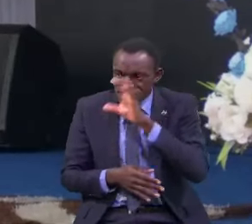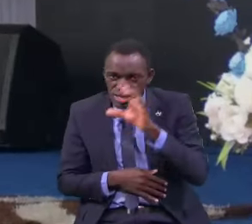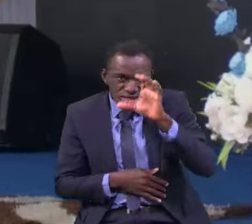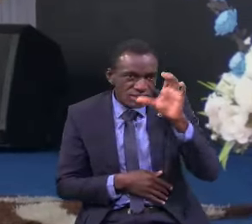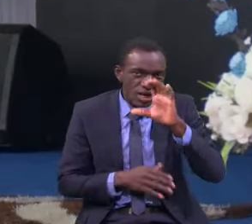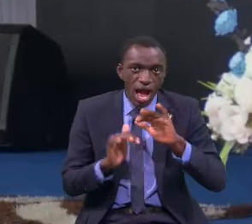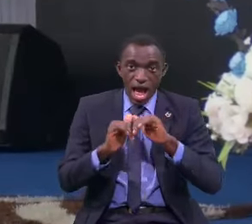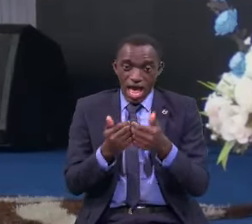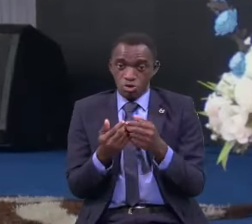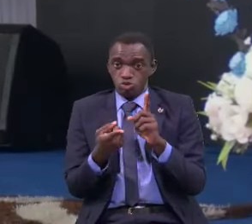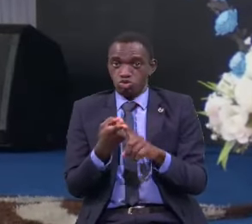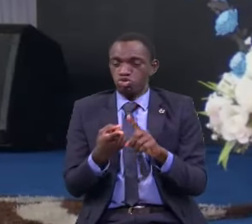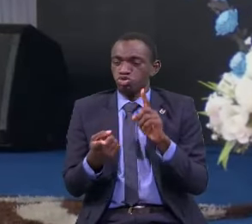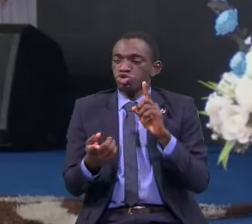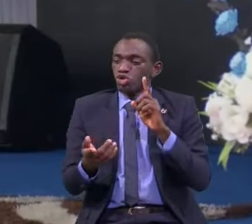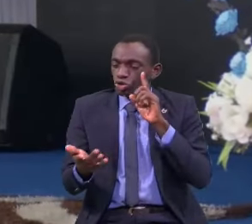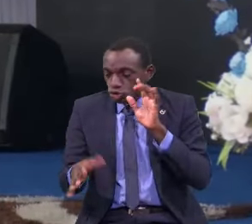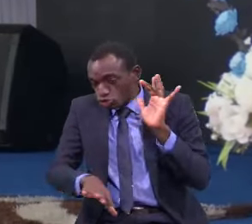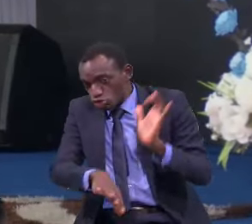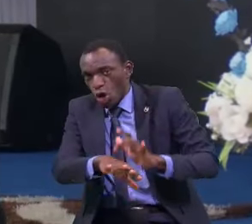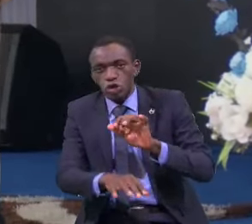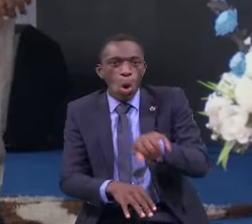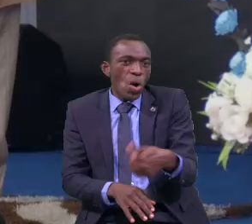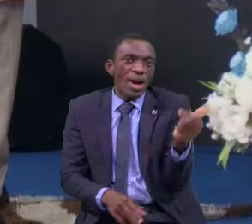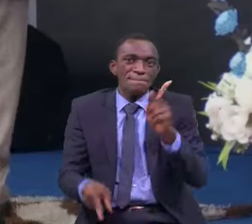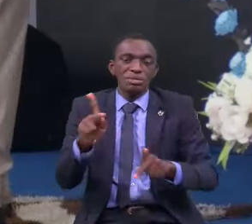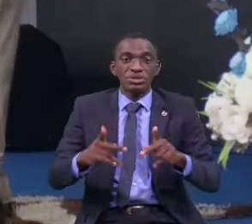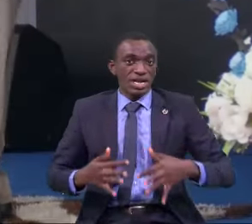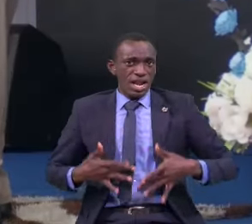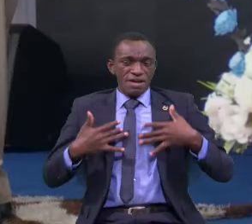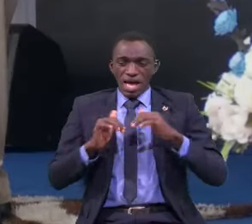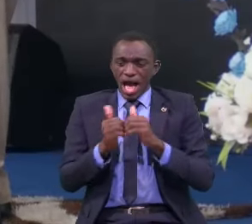I'm searching how to touch other lives, lift them up.